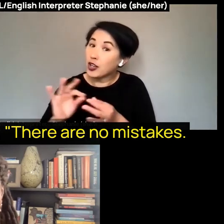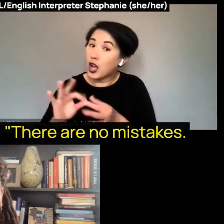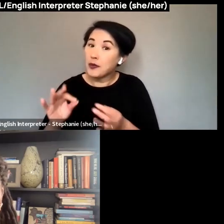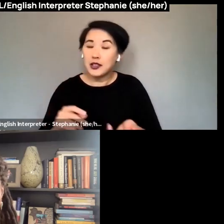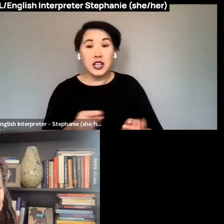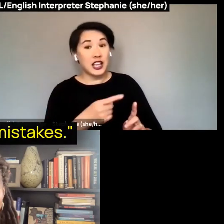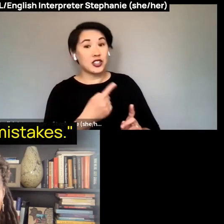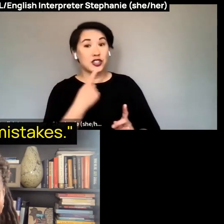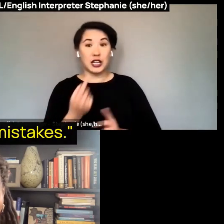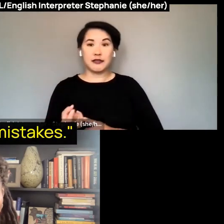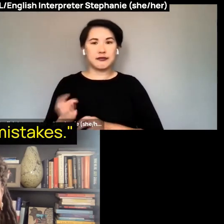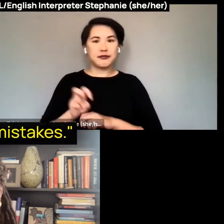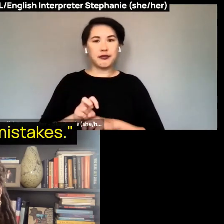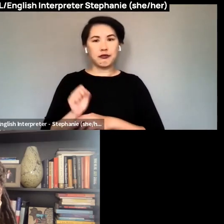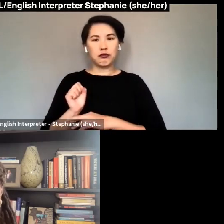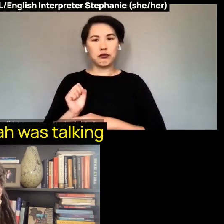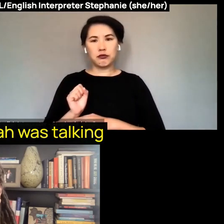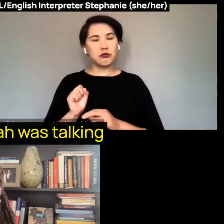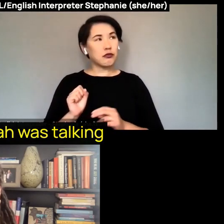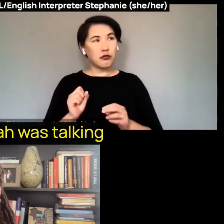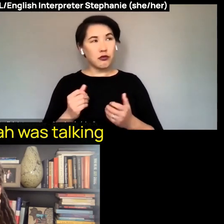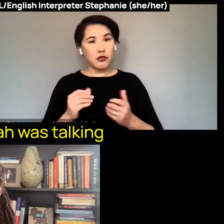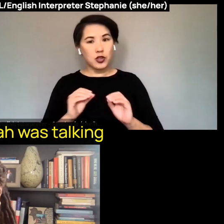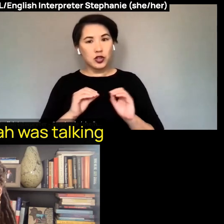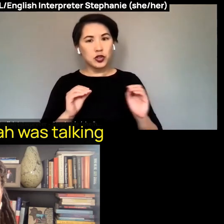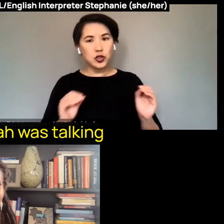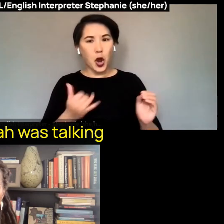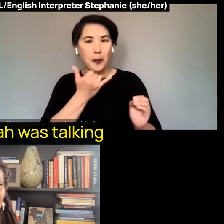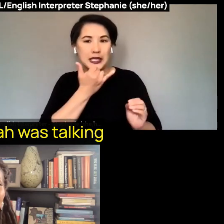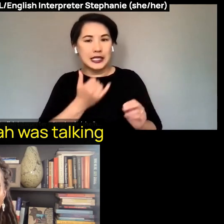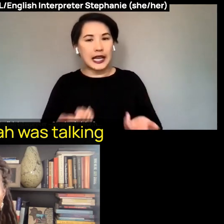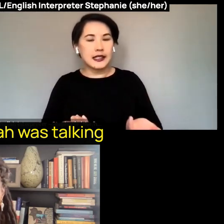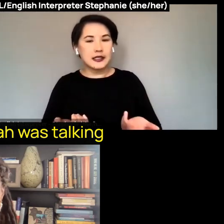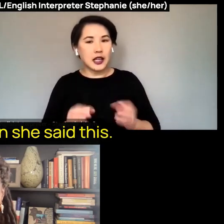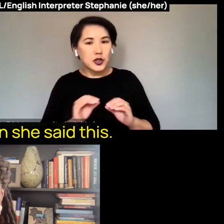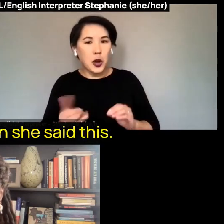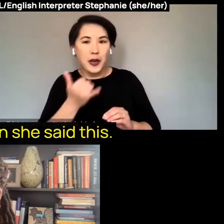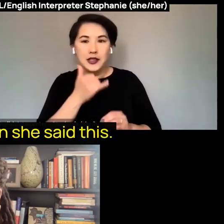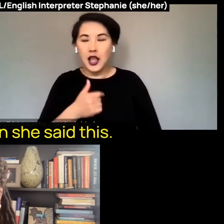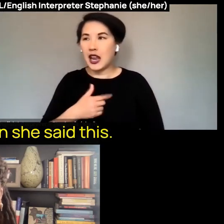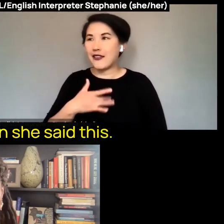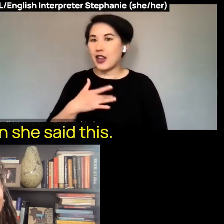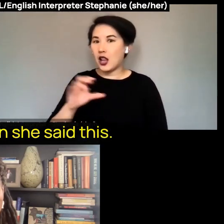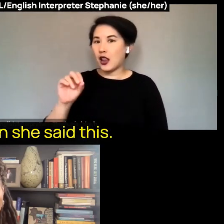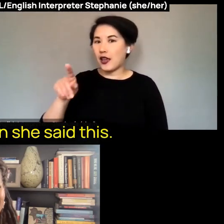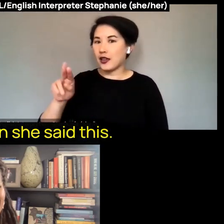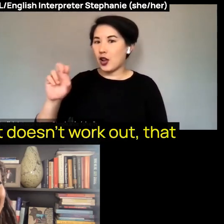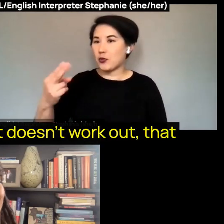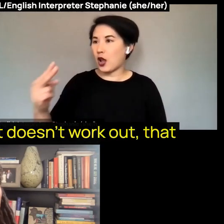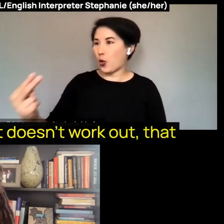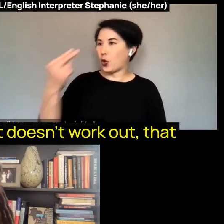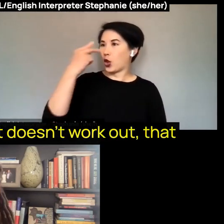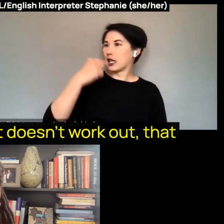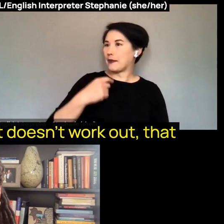mistakes. There are no mistakes. And I felt as if Oprah was talking directly to me when she said this.